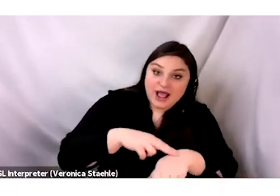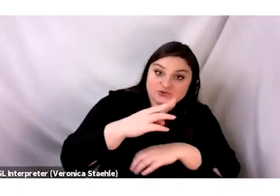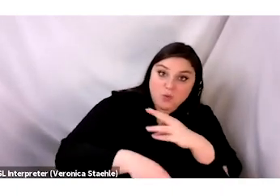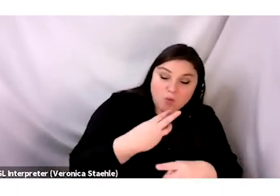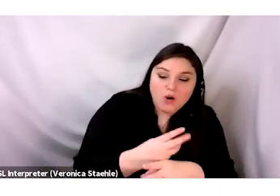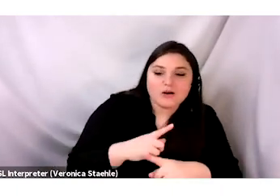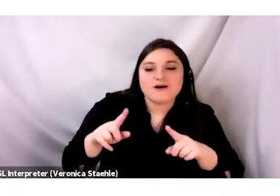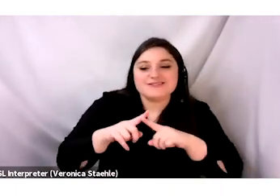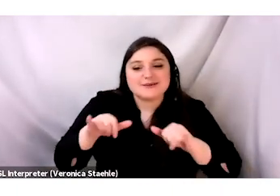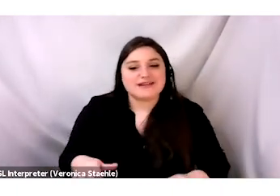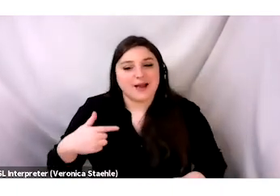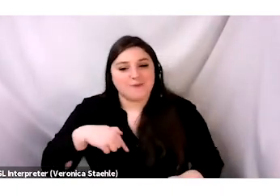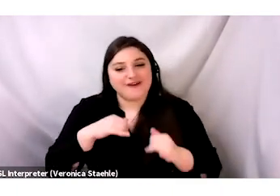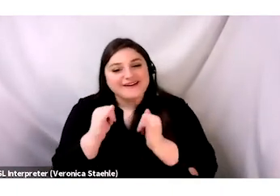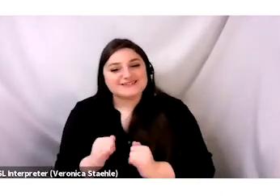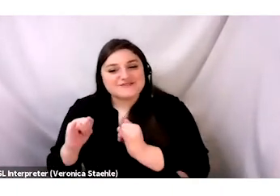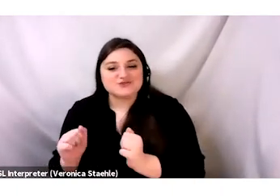make.